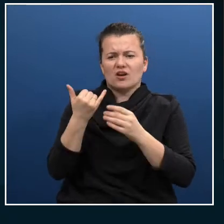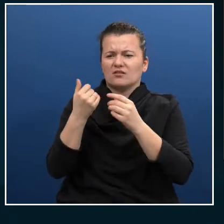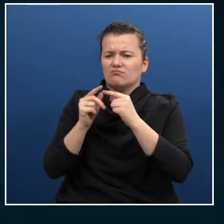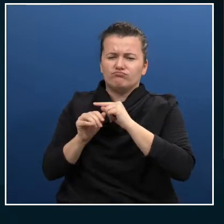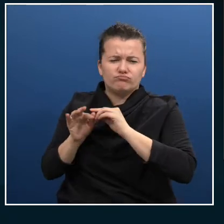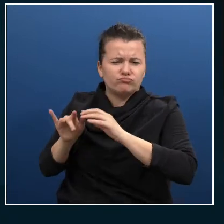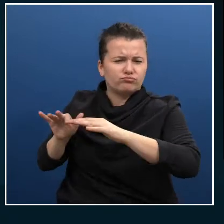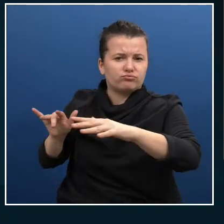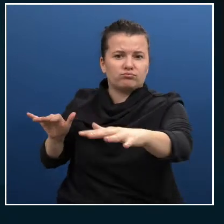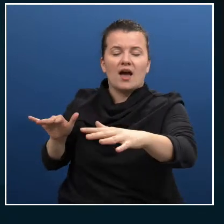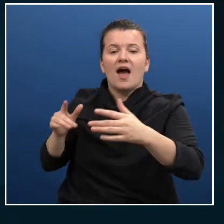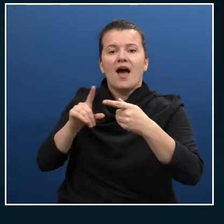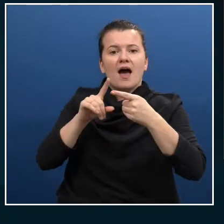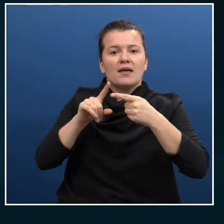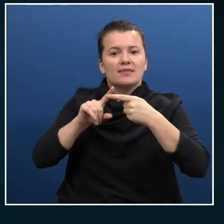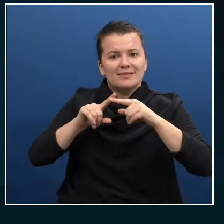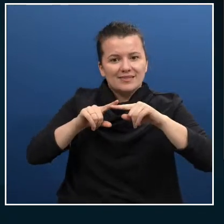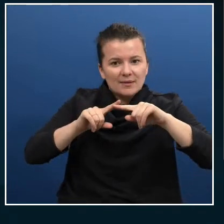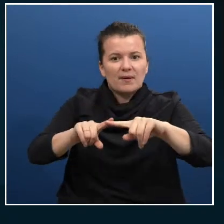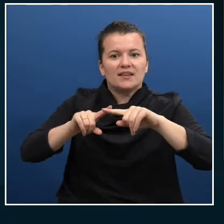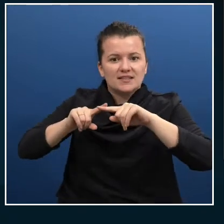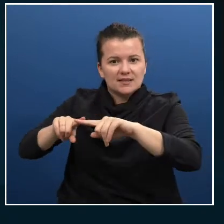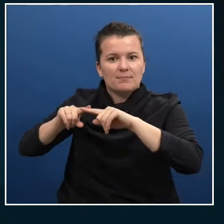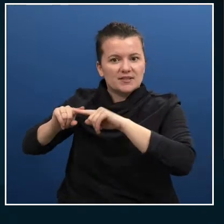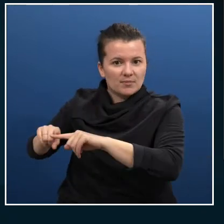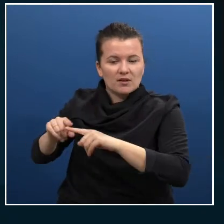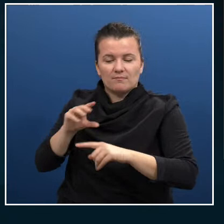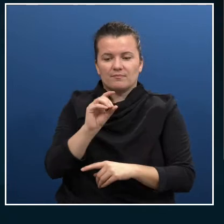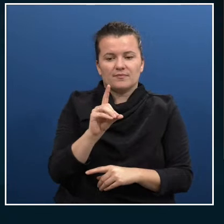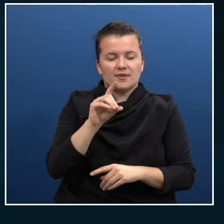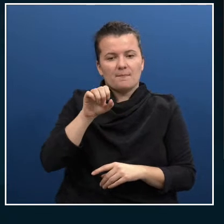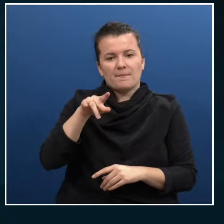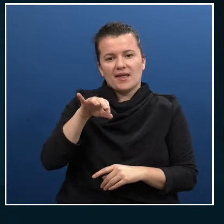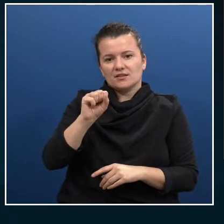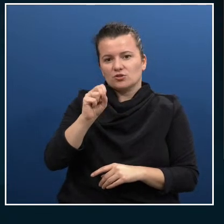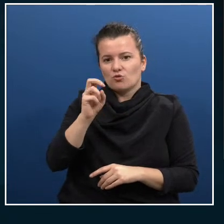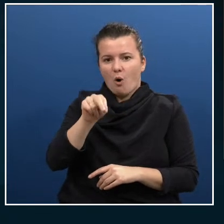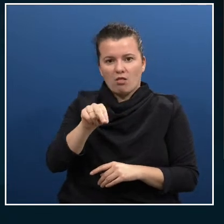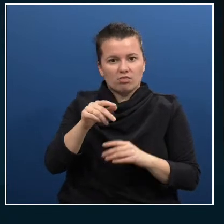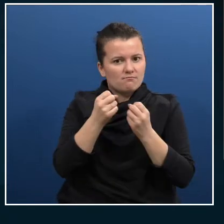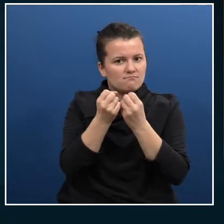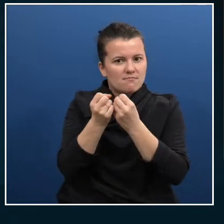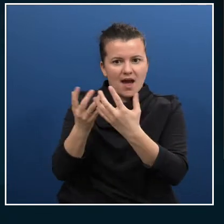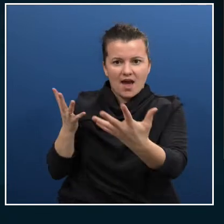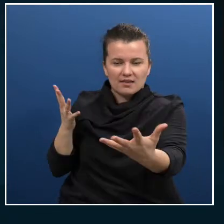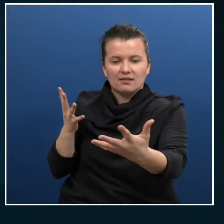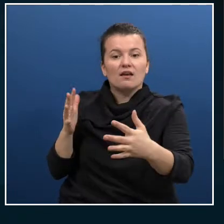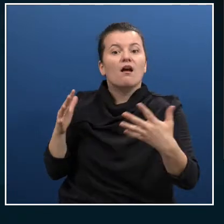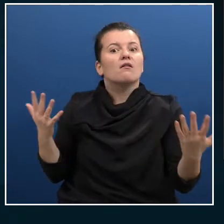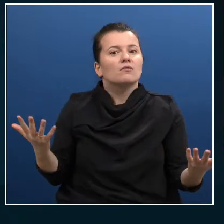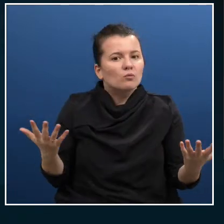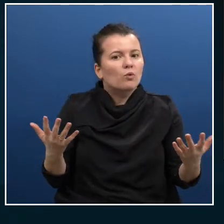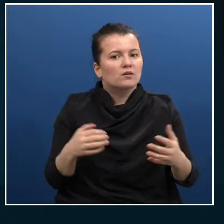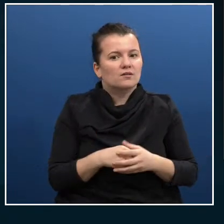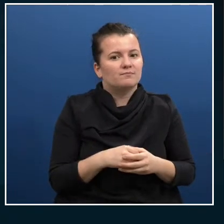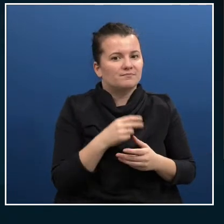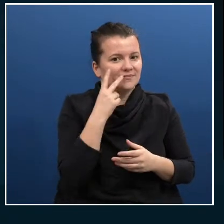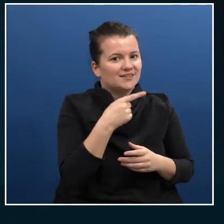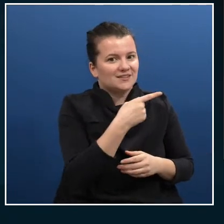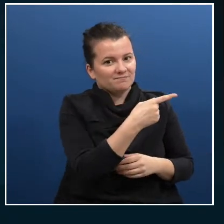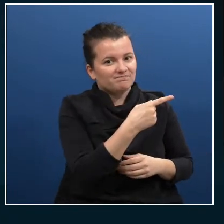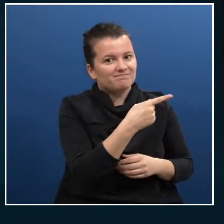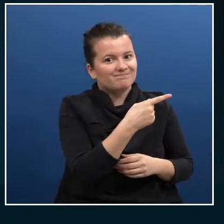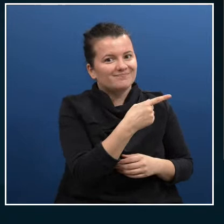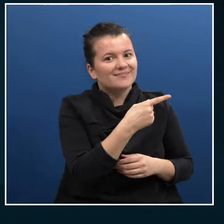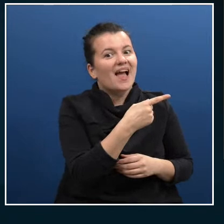in there? And as a matter of fact, the demo just finished. So let's take a look at the portal. It actually deployed and it is available. So going